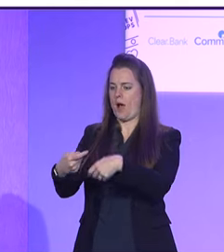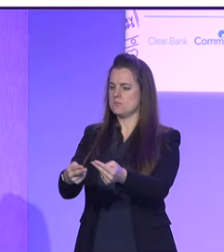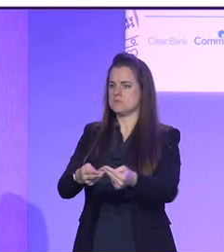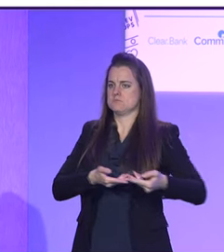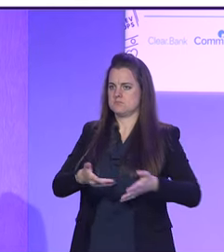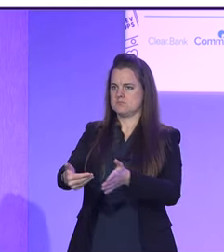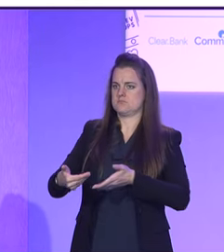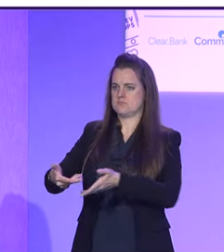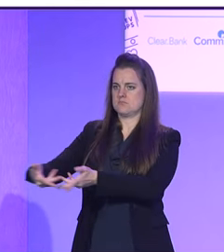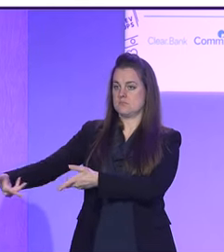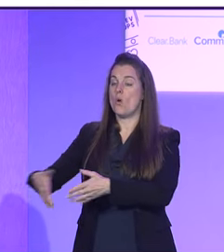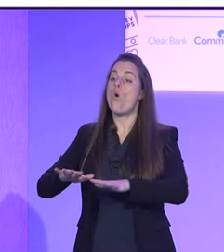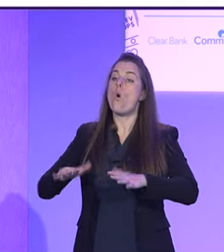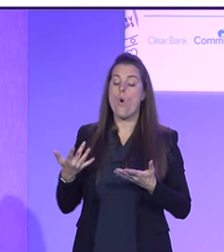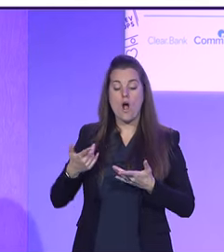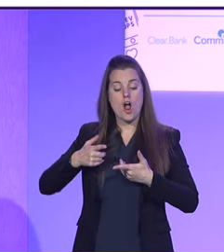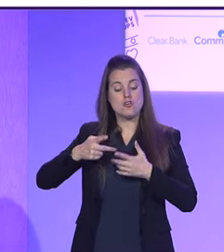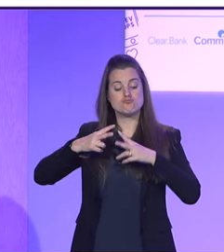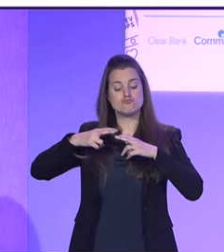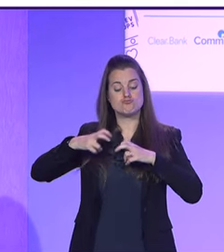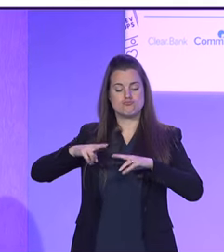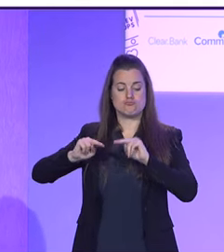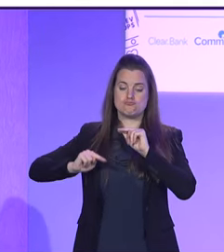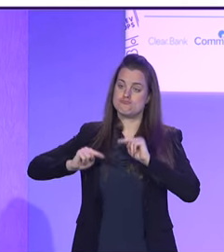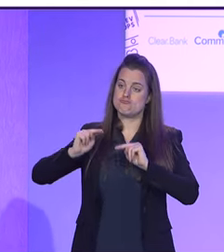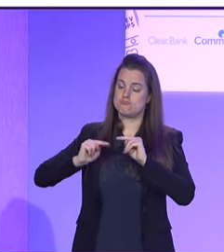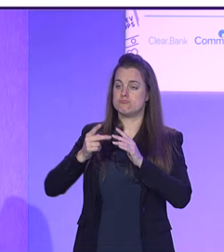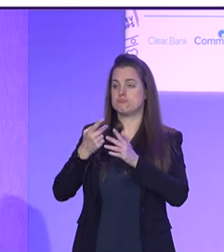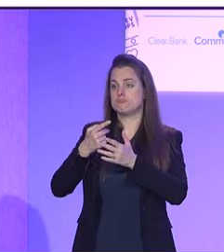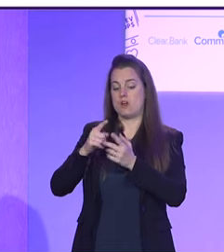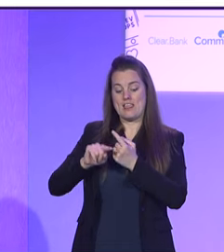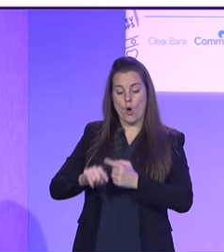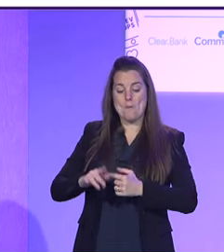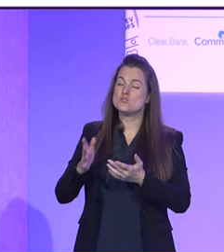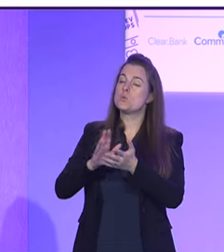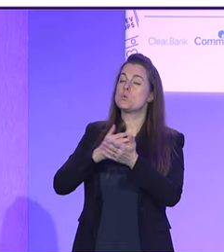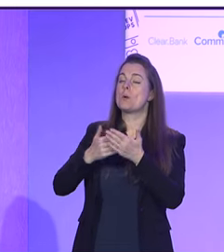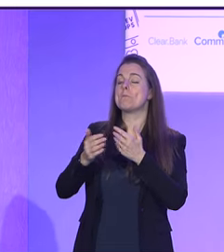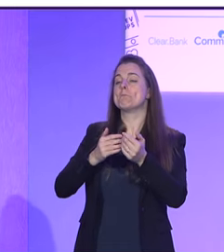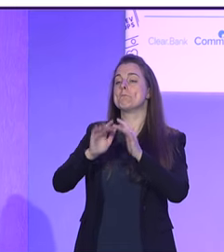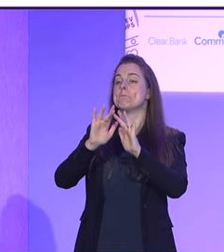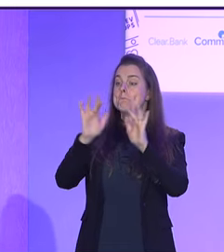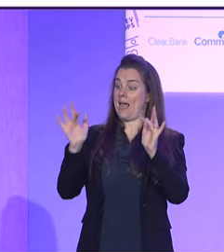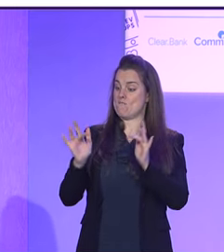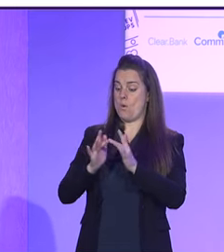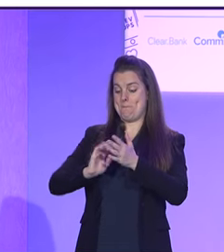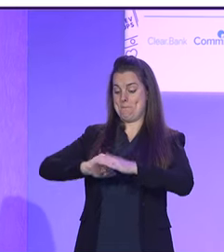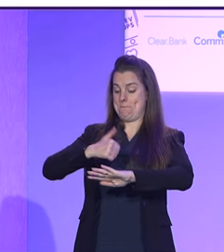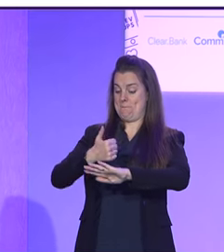regulate the commons by regulating access to it. So you build in like a platform and then everyone can just do like their allotted stuff there.